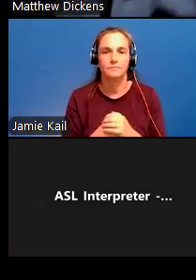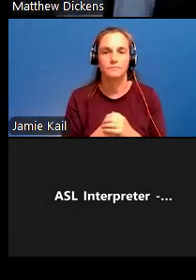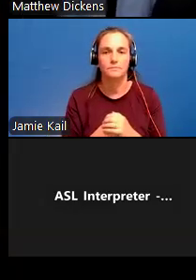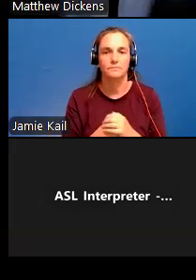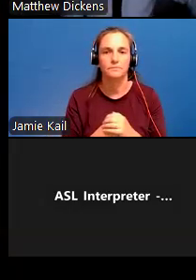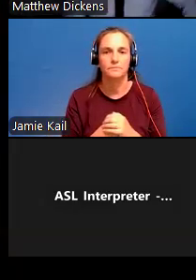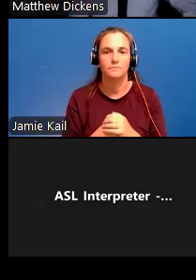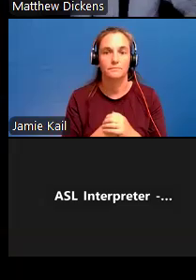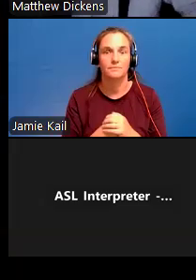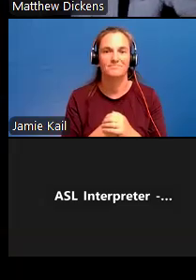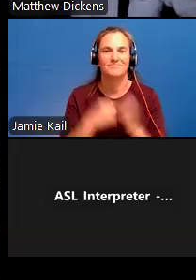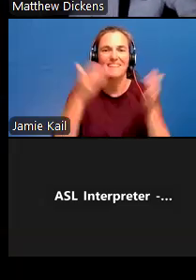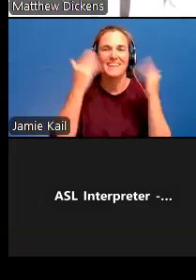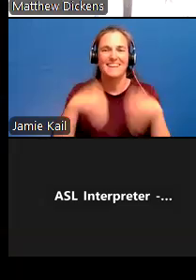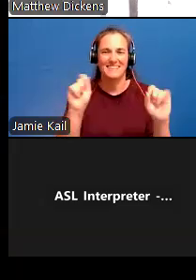Next slide, please.